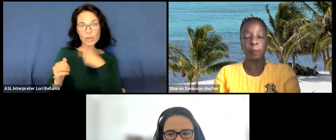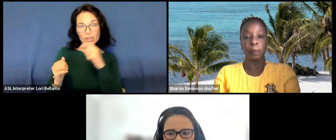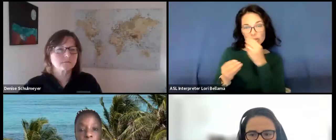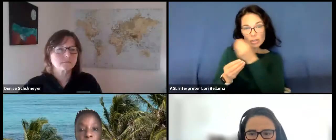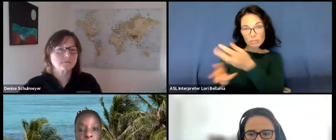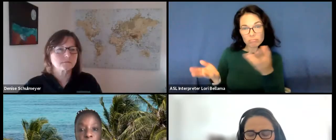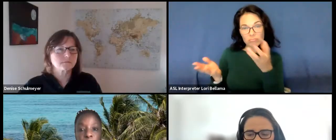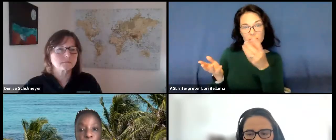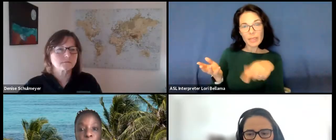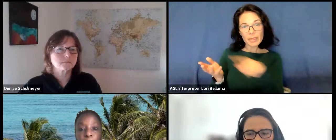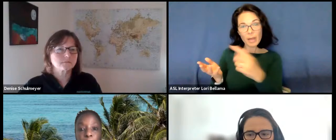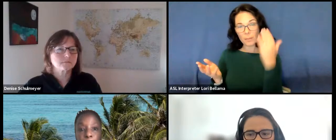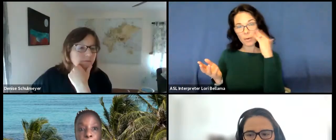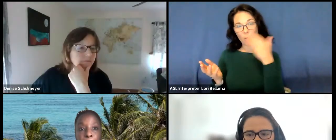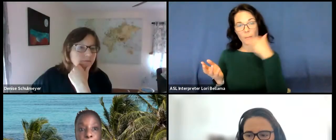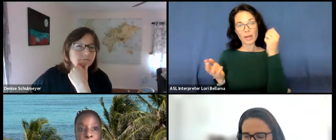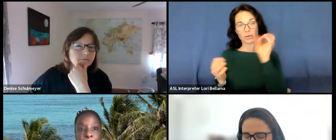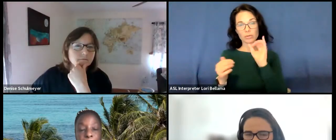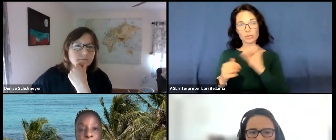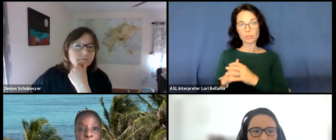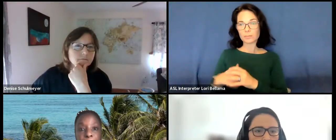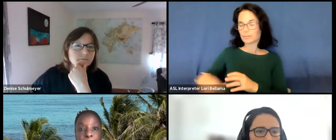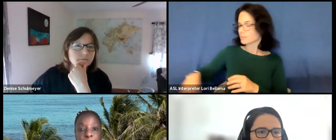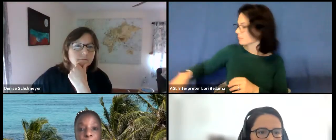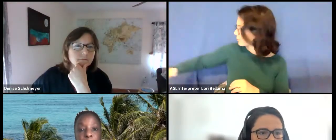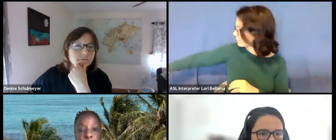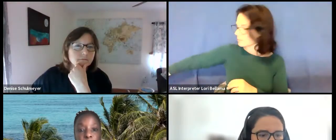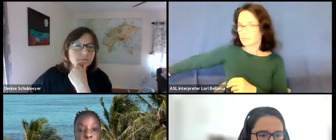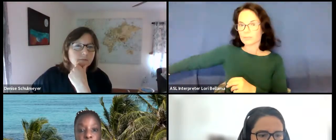bit better as well.